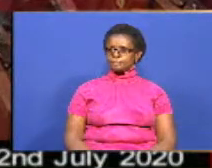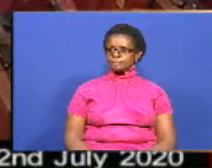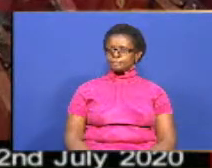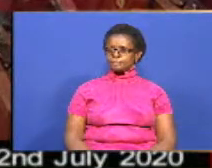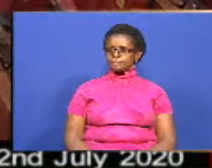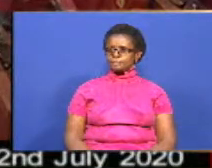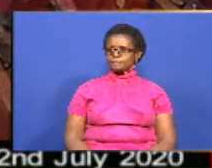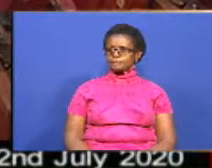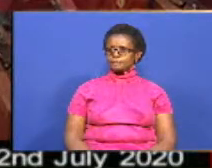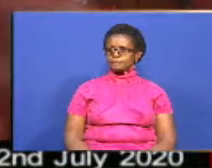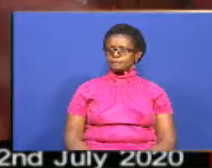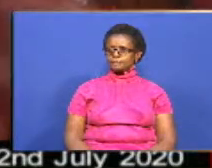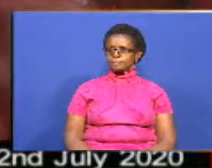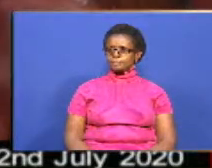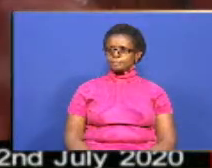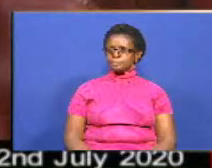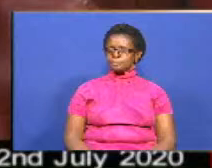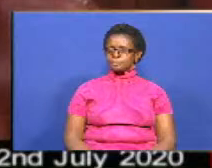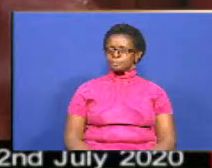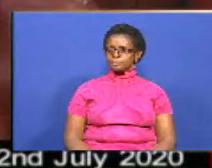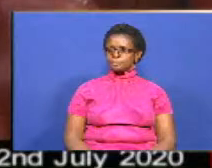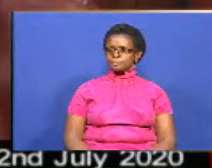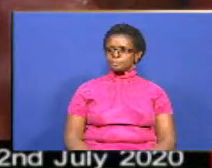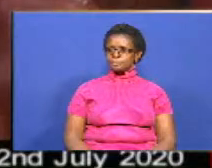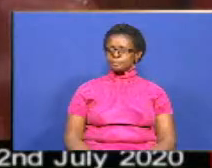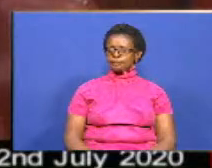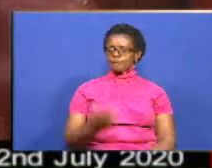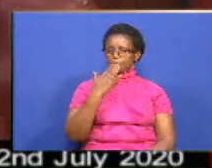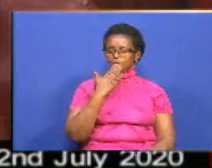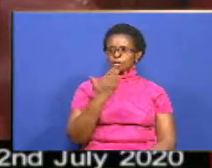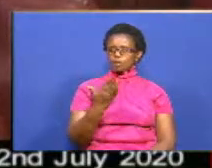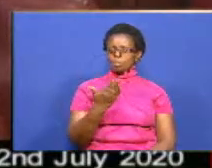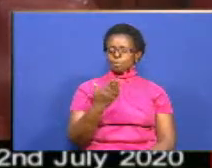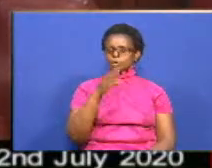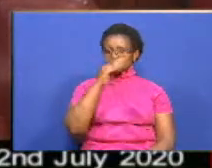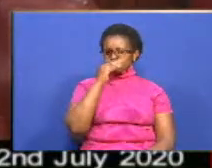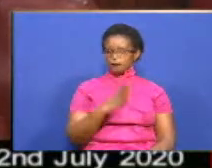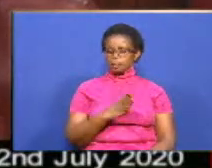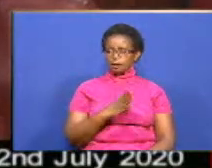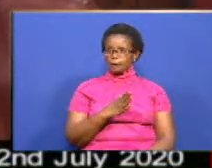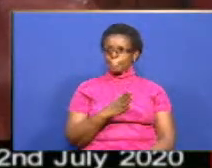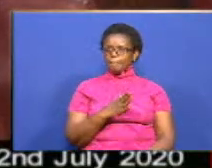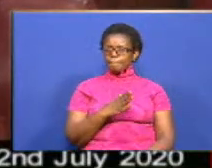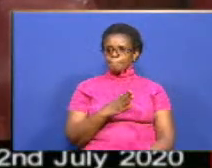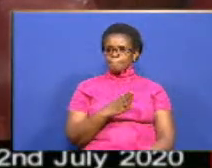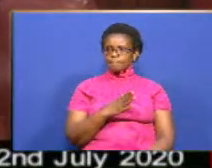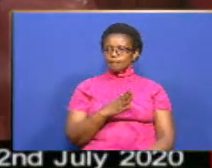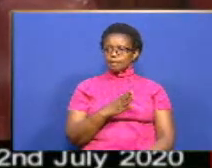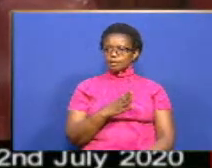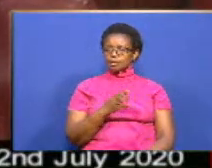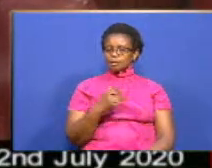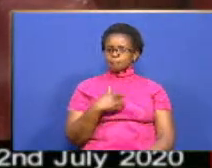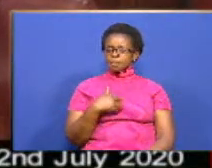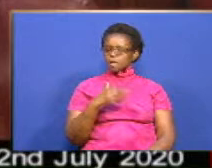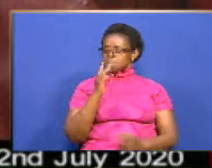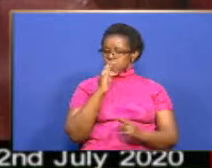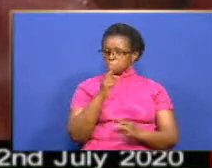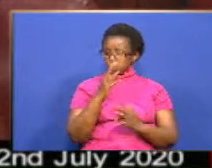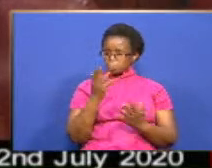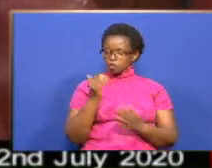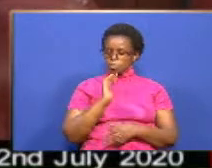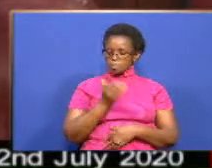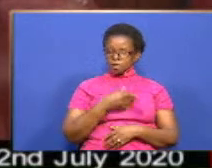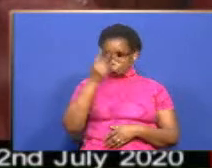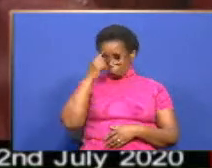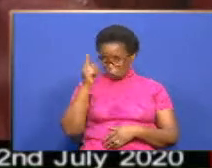Oh, You yes, have it. I have it now. I thank you, Madam Speaker. Honorable Speaker, I beg to report that the Committee of the Whole